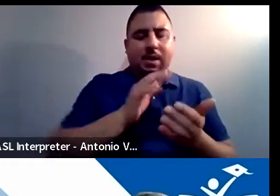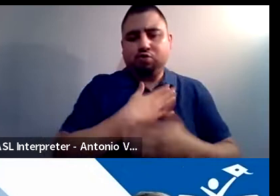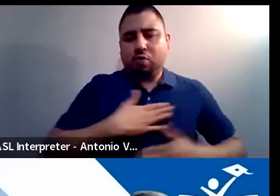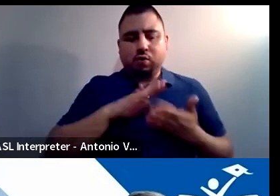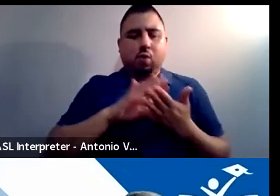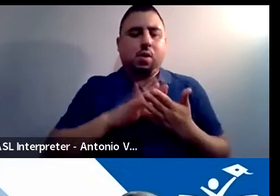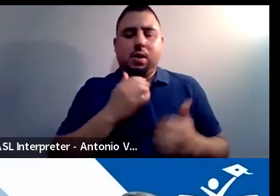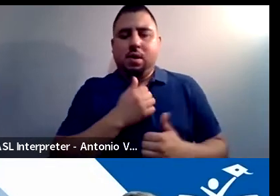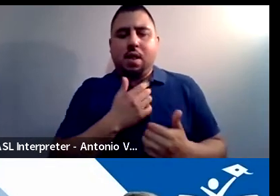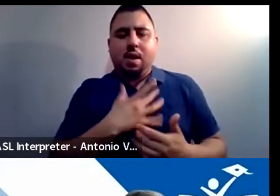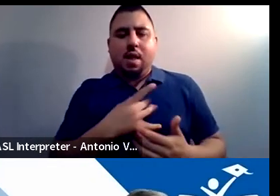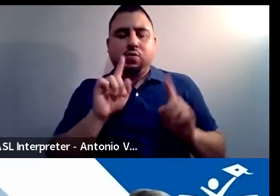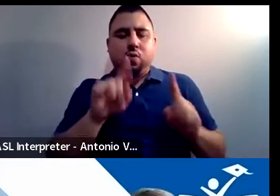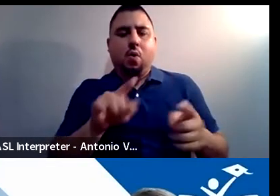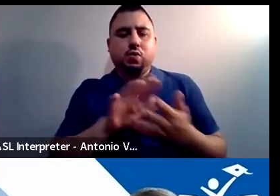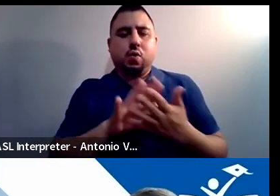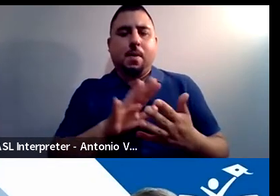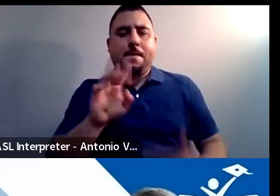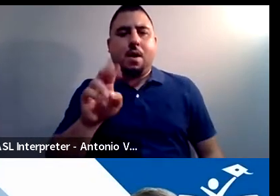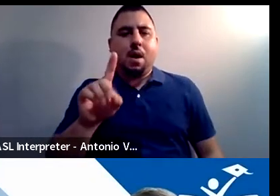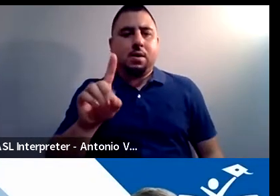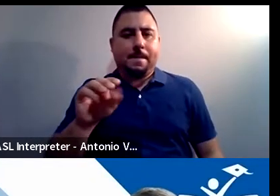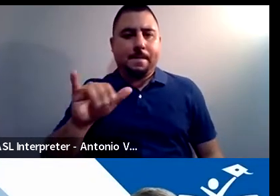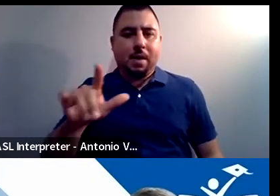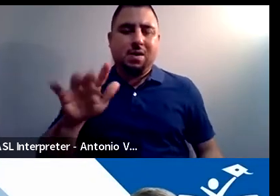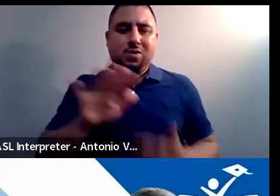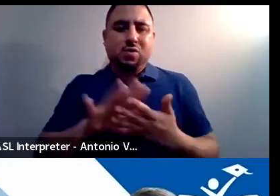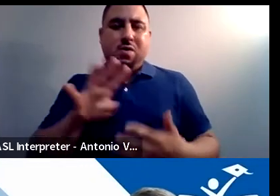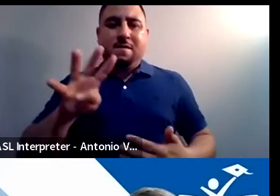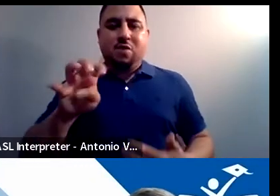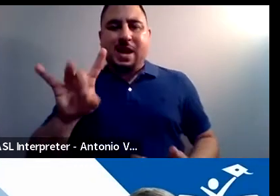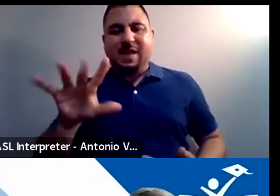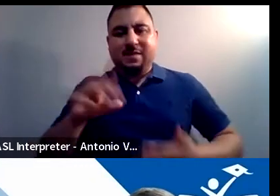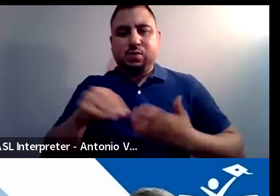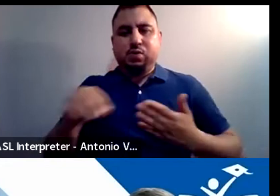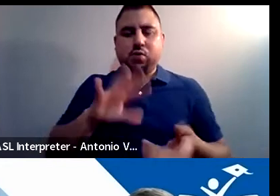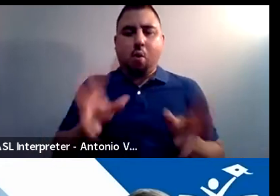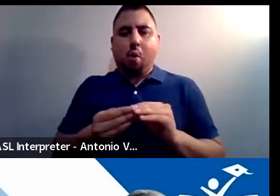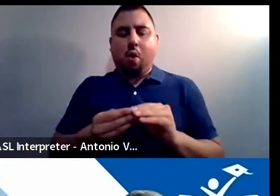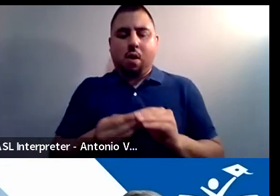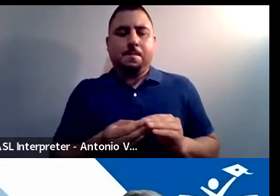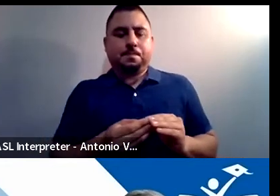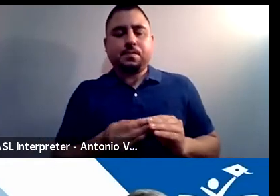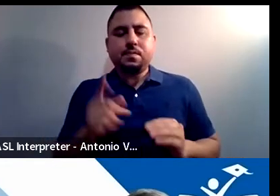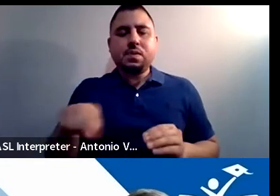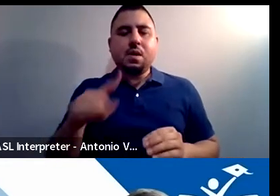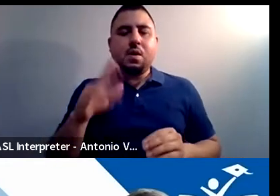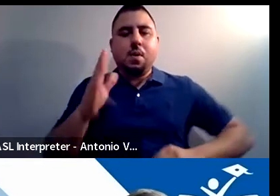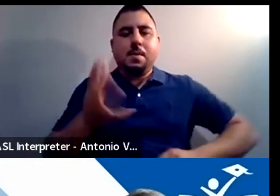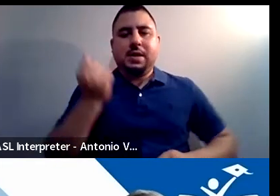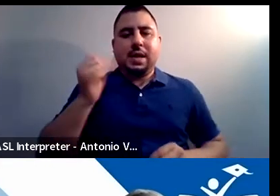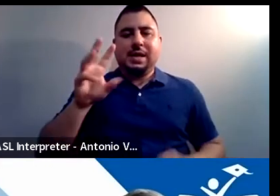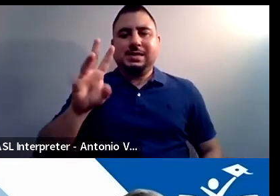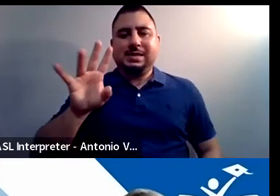there. Bond Mill is a school of 485 students. They will be taking